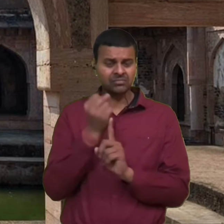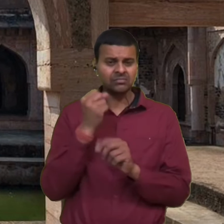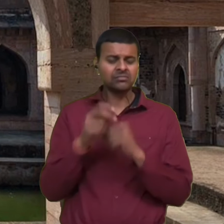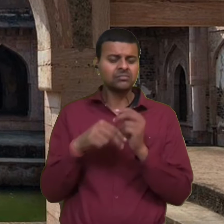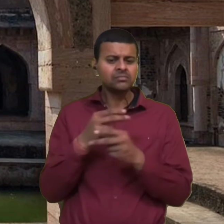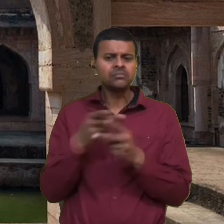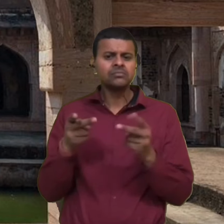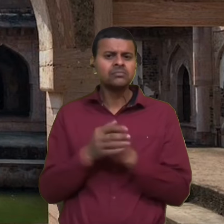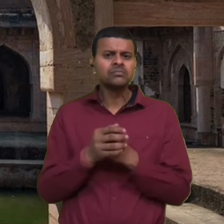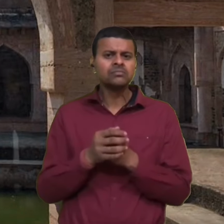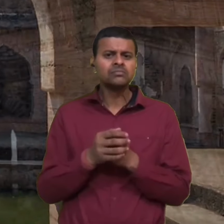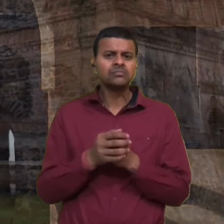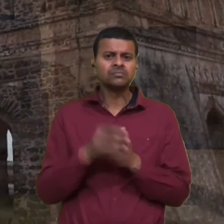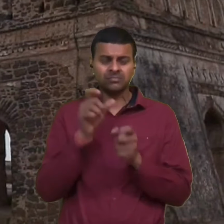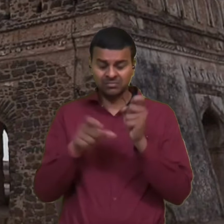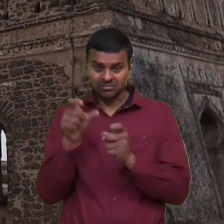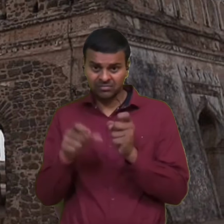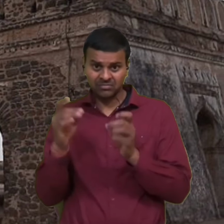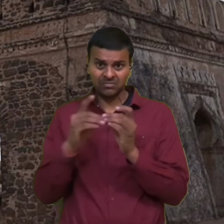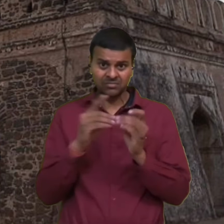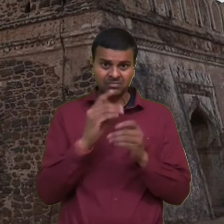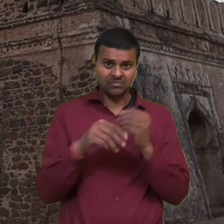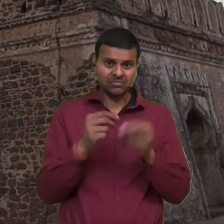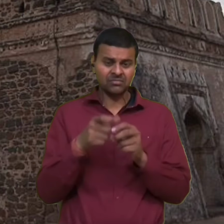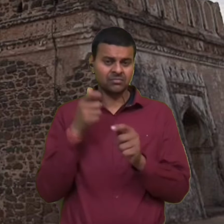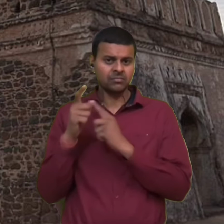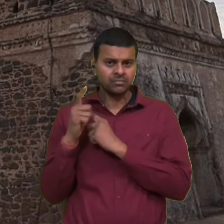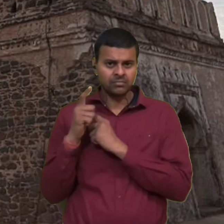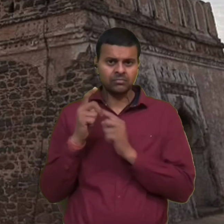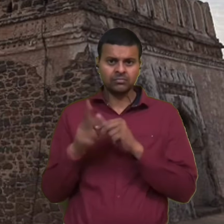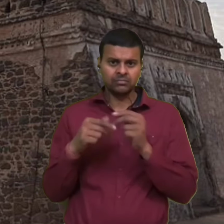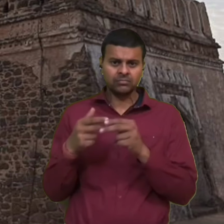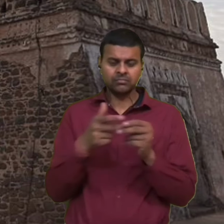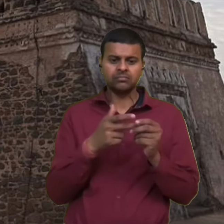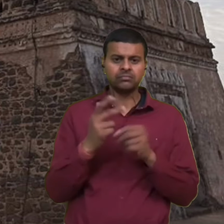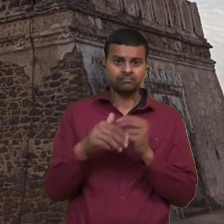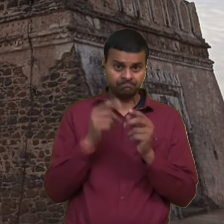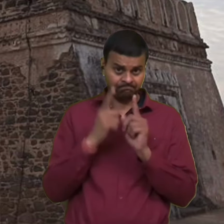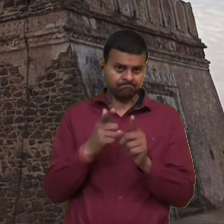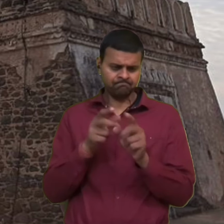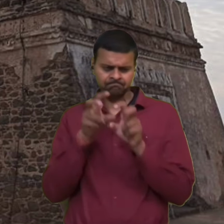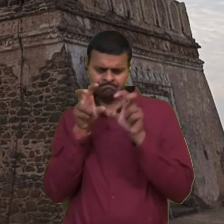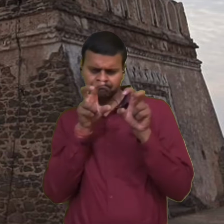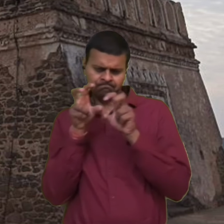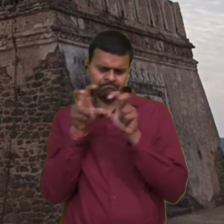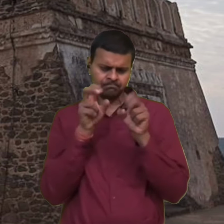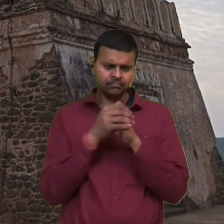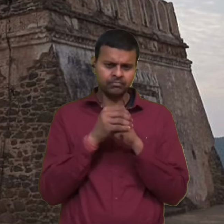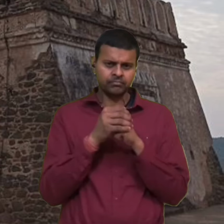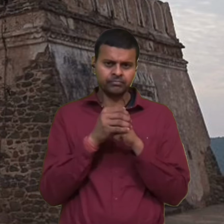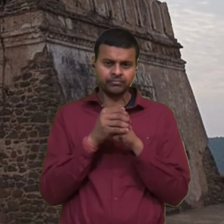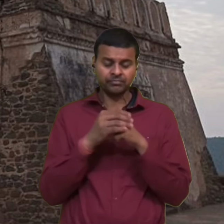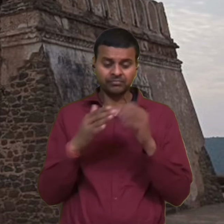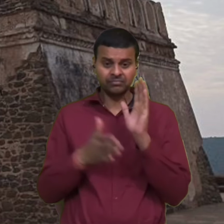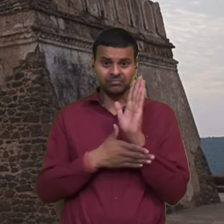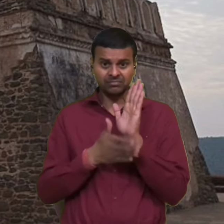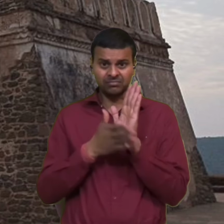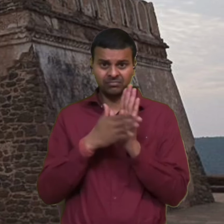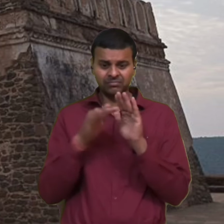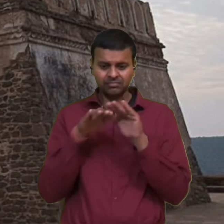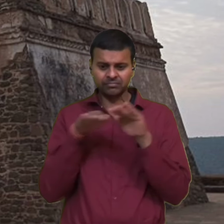consists of a low, massive hall with two rooms at both ends. Its steep sloping walls and heavy